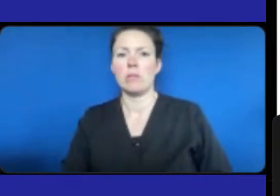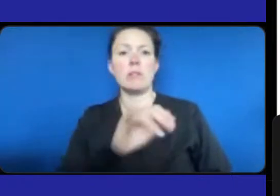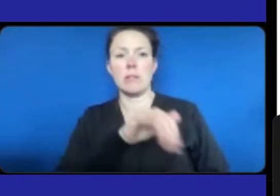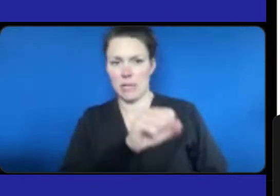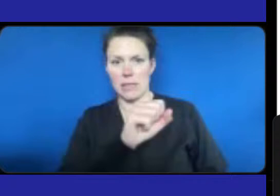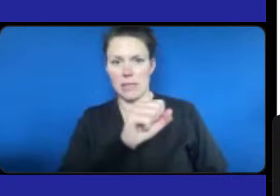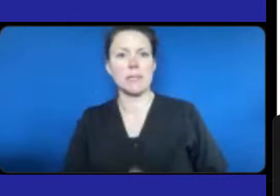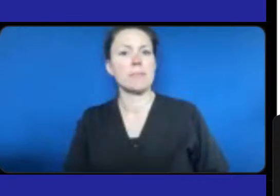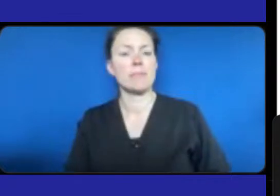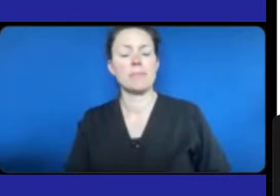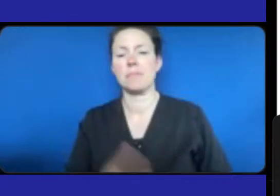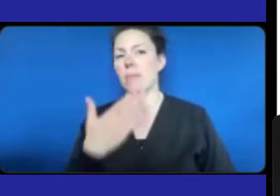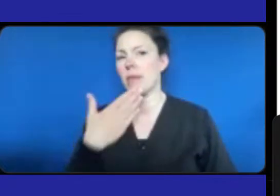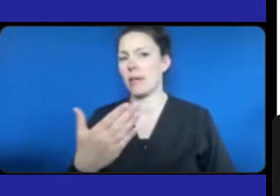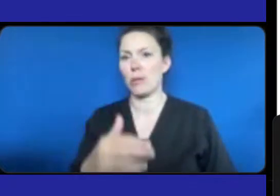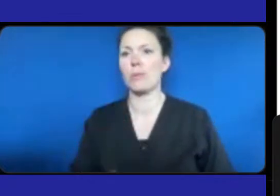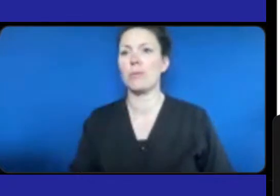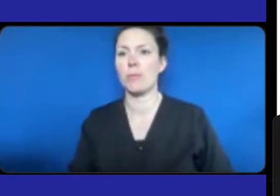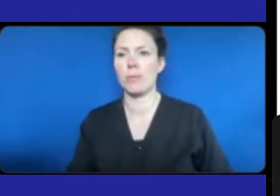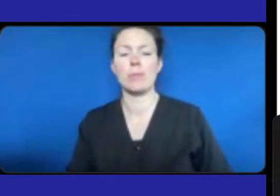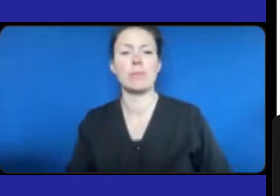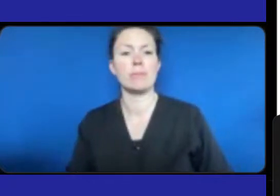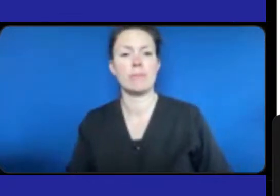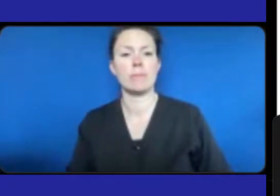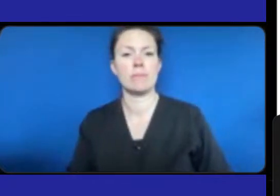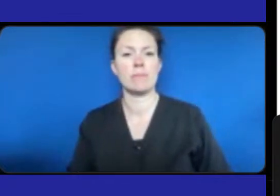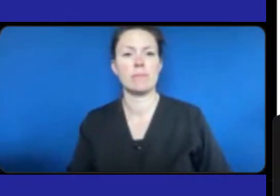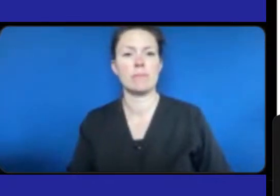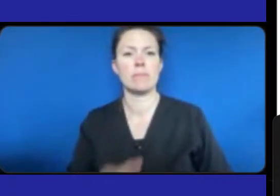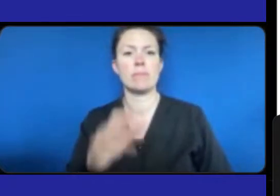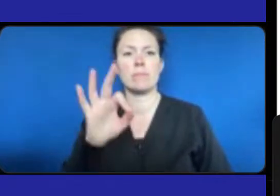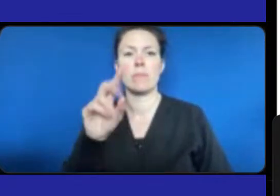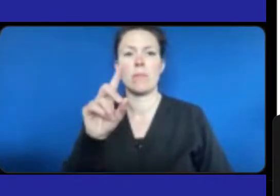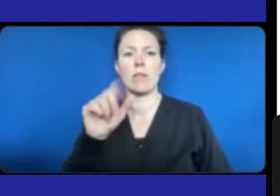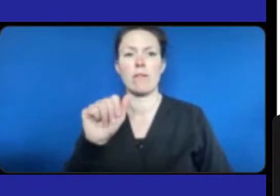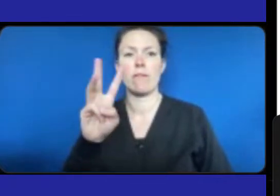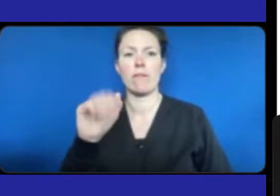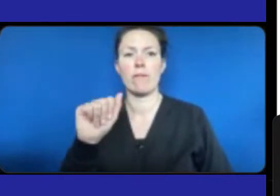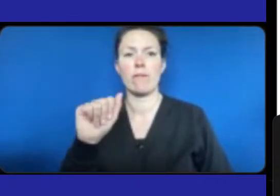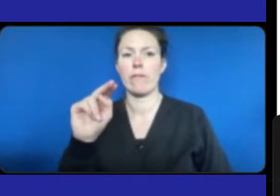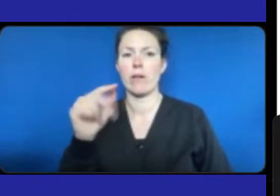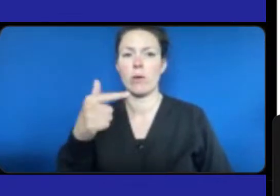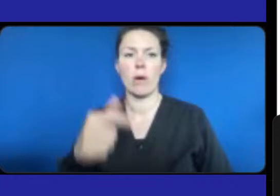Yes. Thank you. Frida Wang?